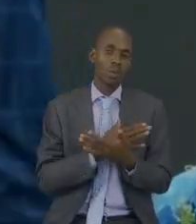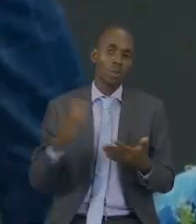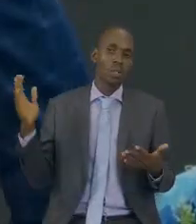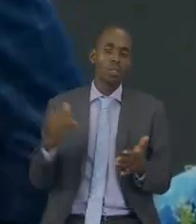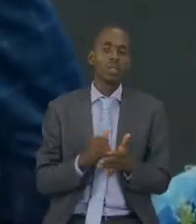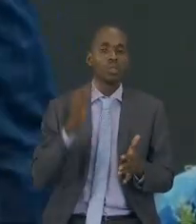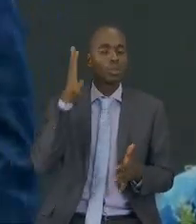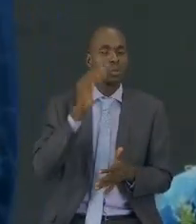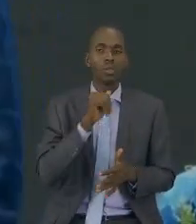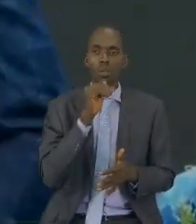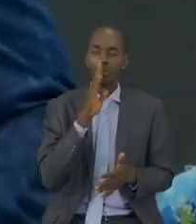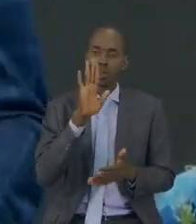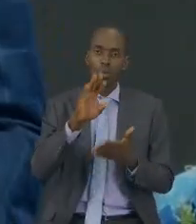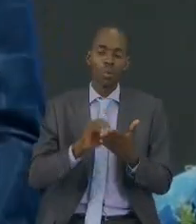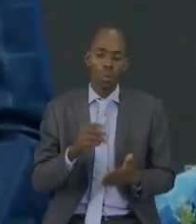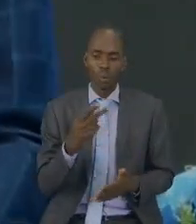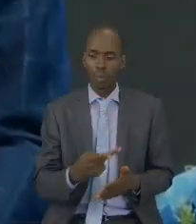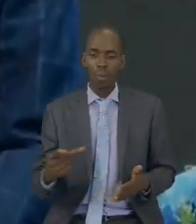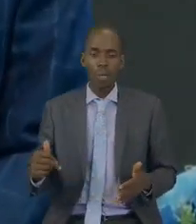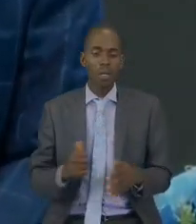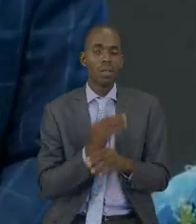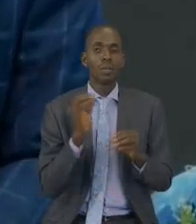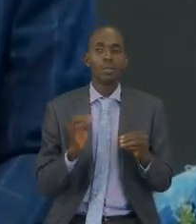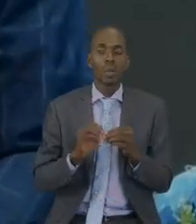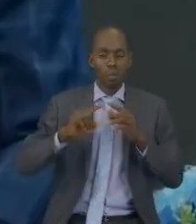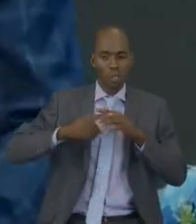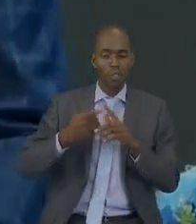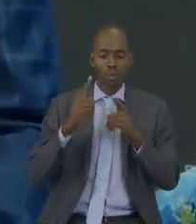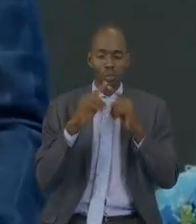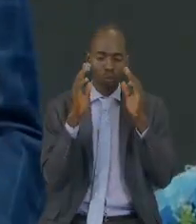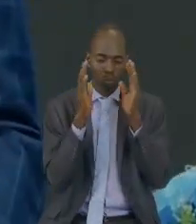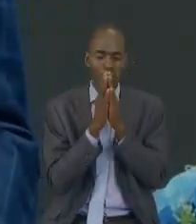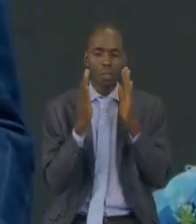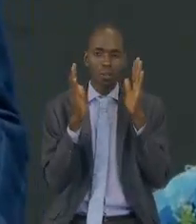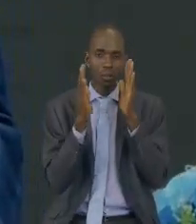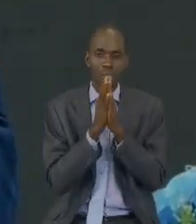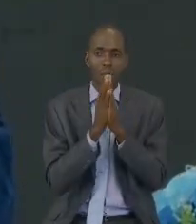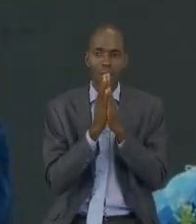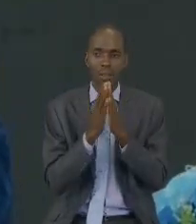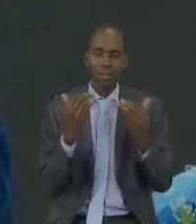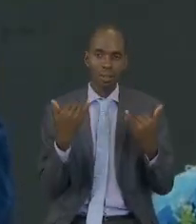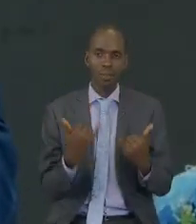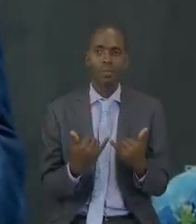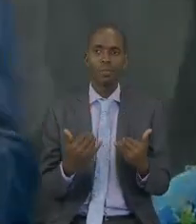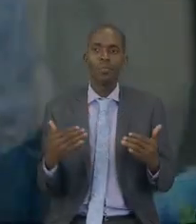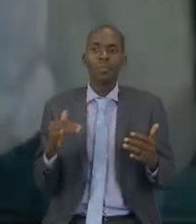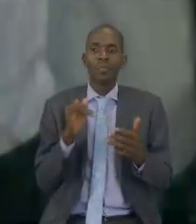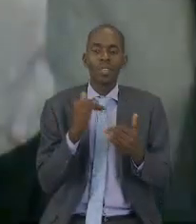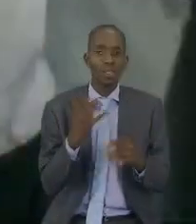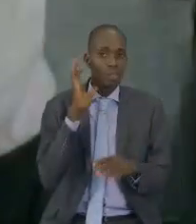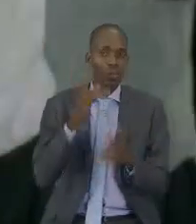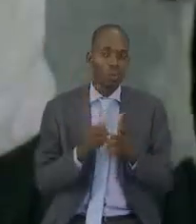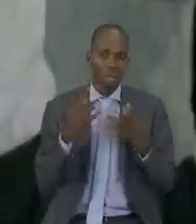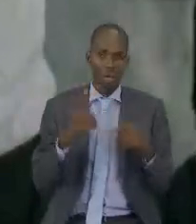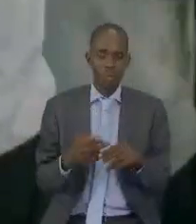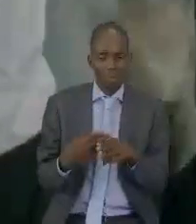your property any longer. Start saying that now. It's going to happen. Just a few minutes time, it